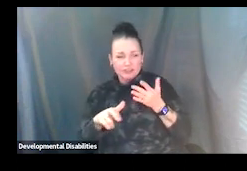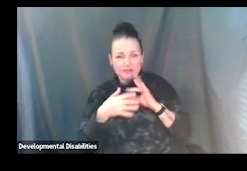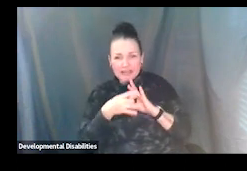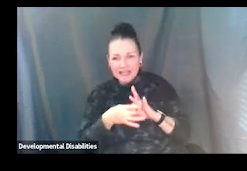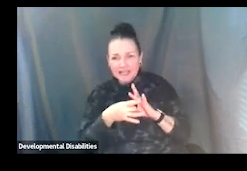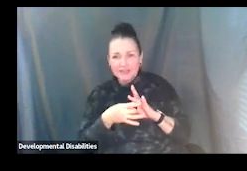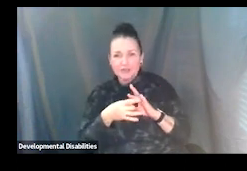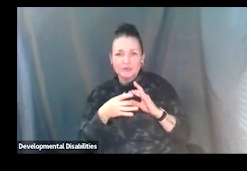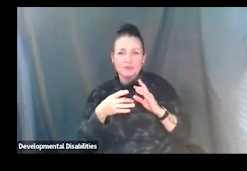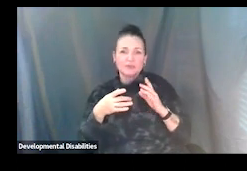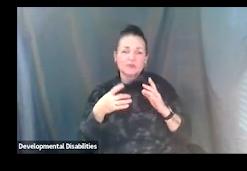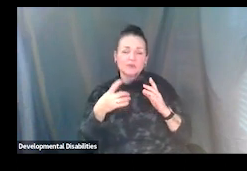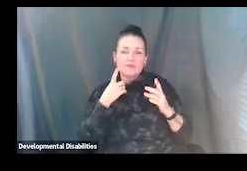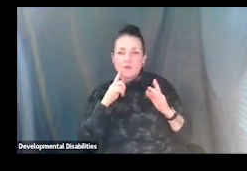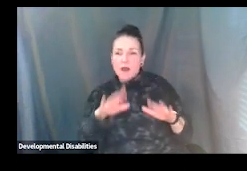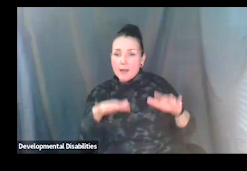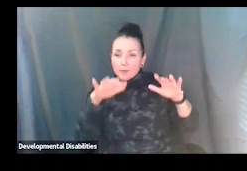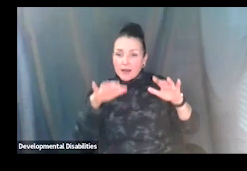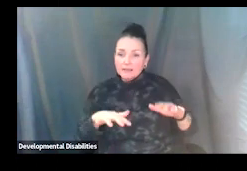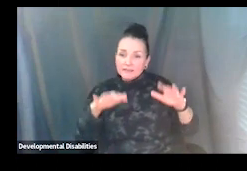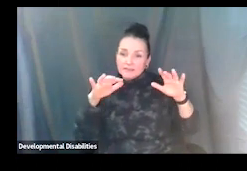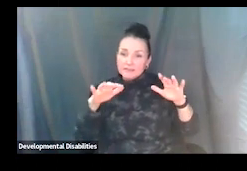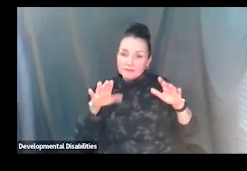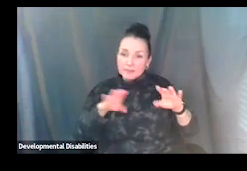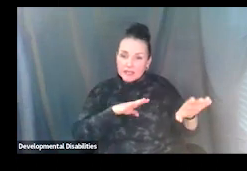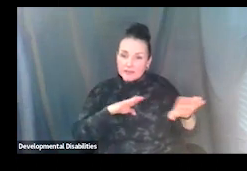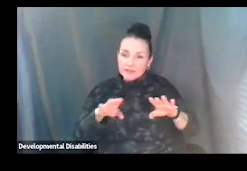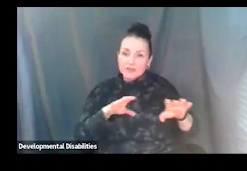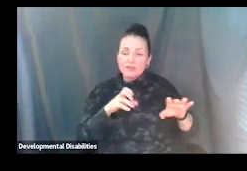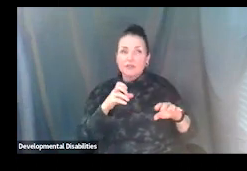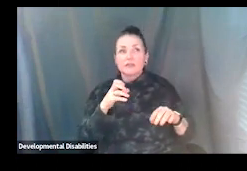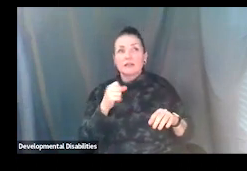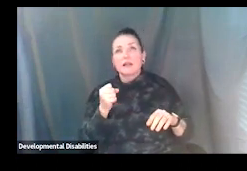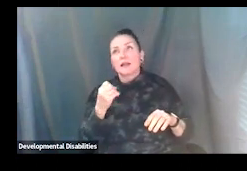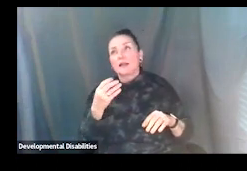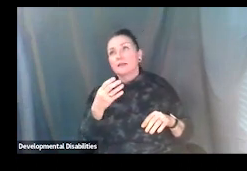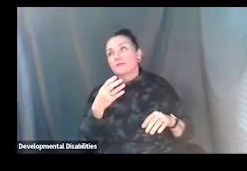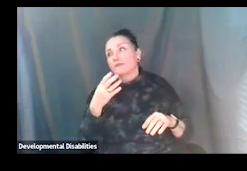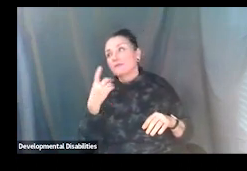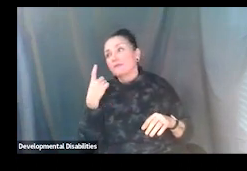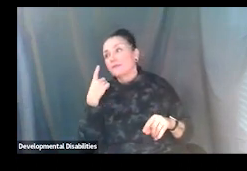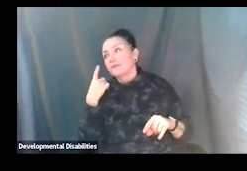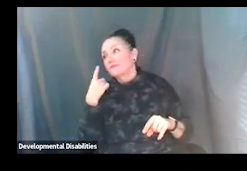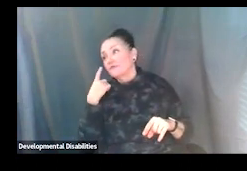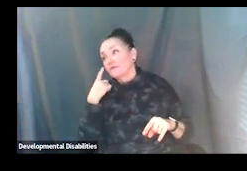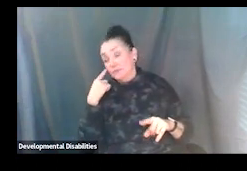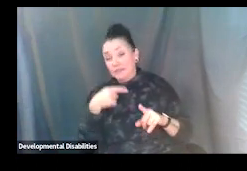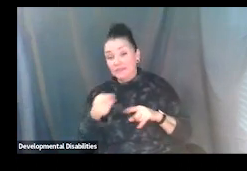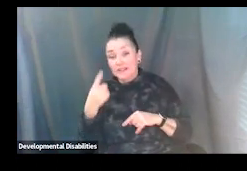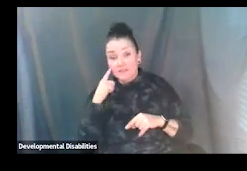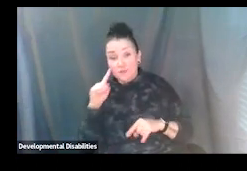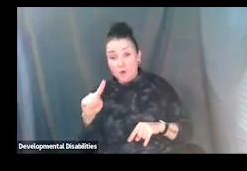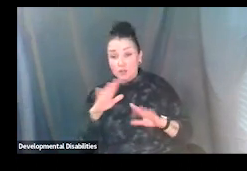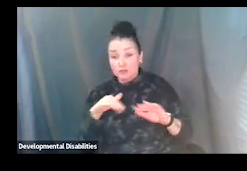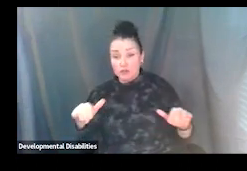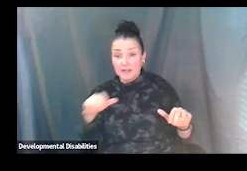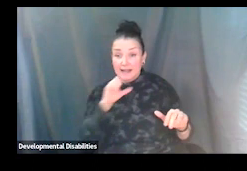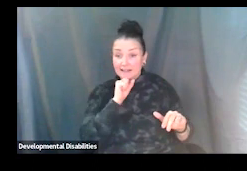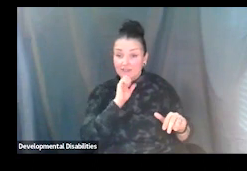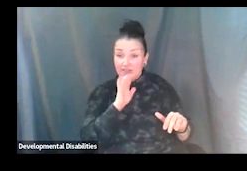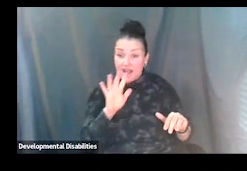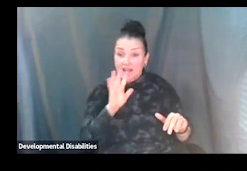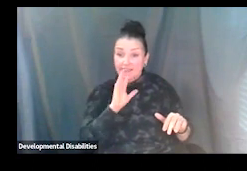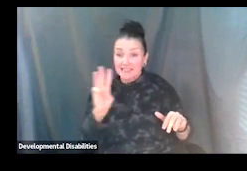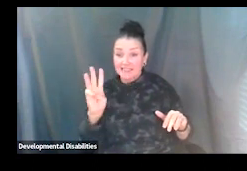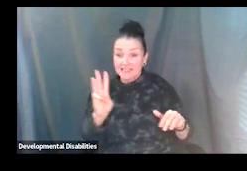for, as you sort of mentioned, when the kids go to school. Yep. So that, age 5, age 6. So it's hard to really use those sort of same scales that I